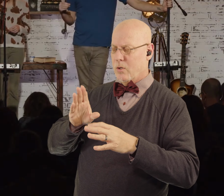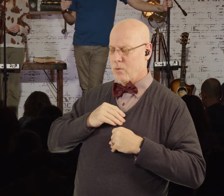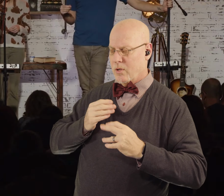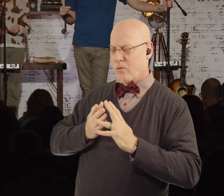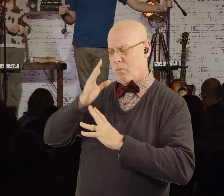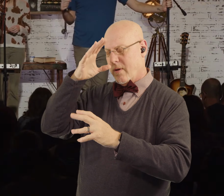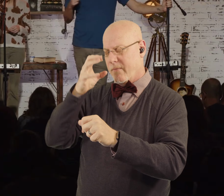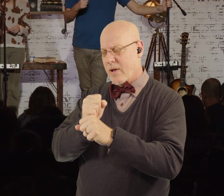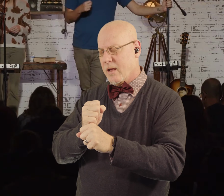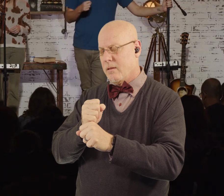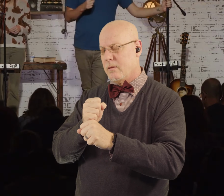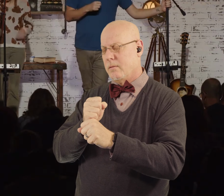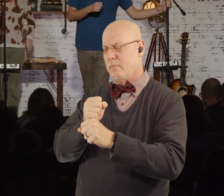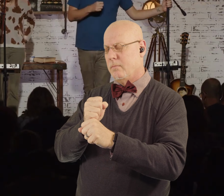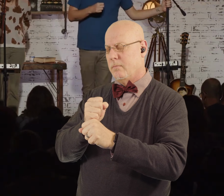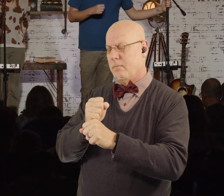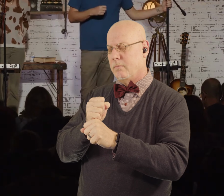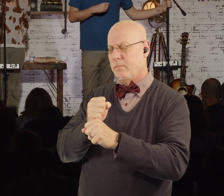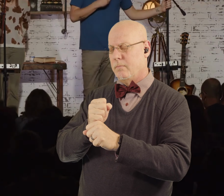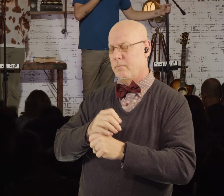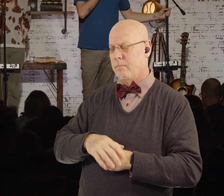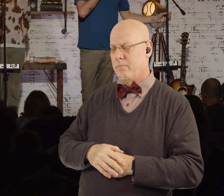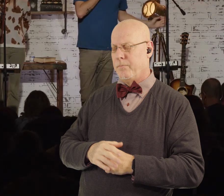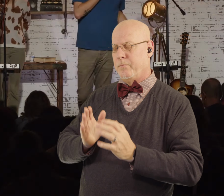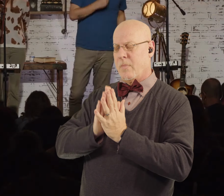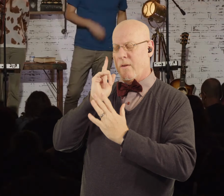his blamelessness received by faith.